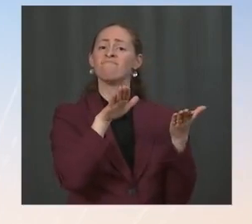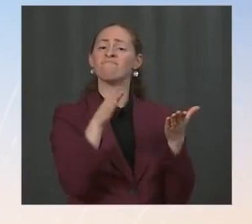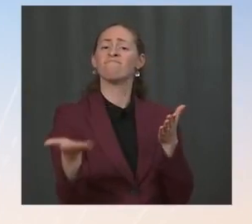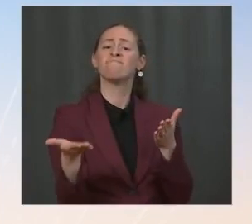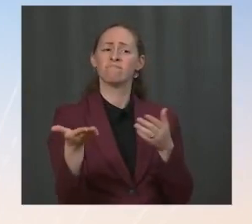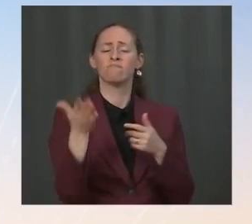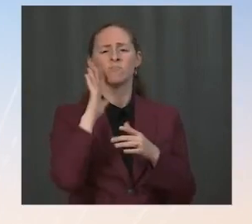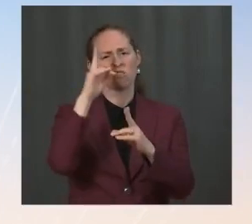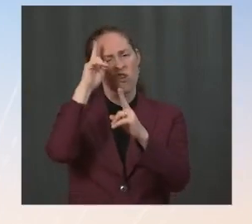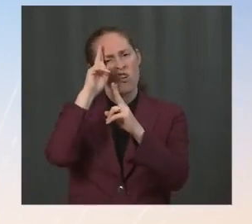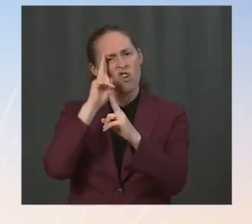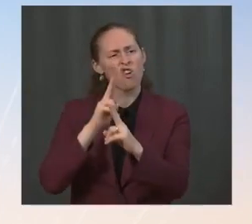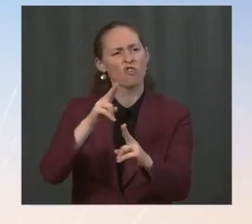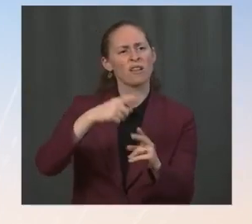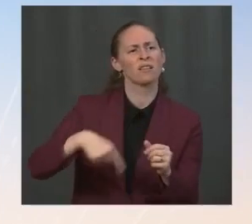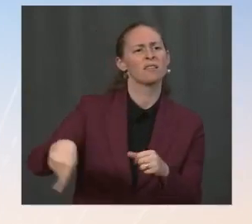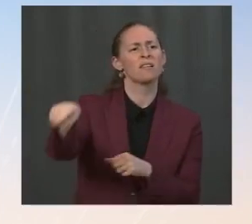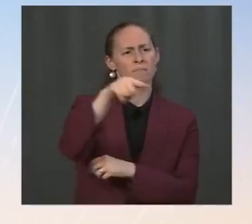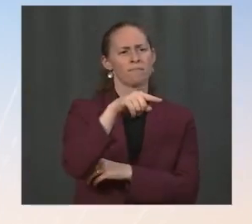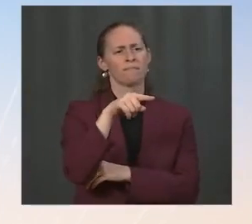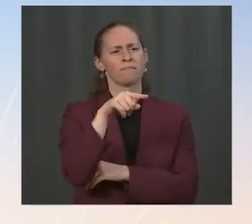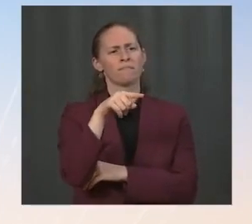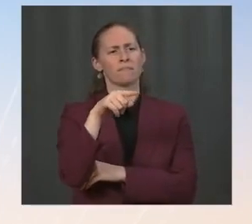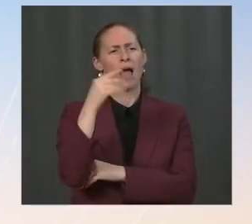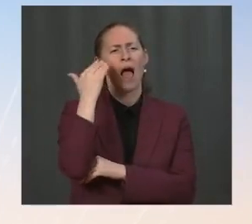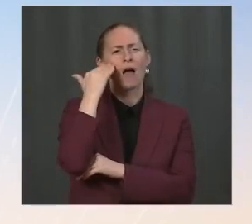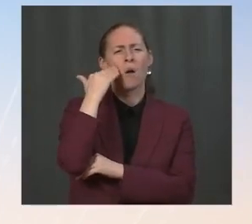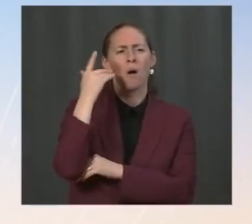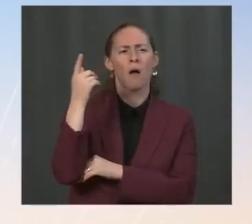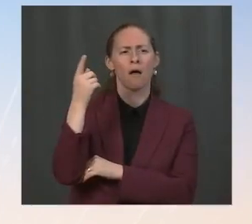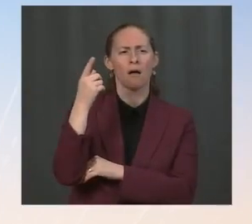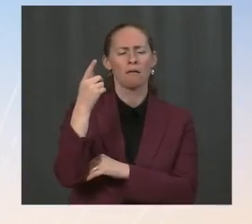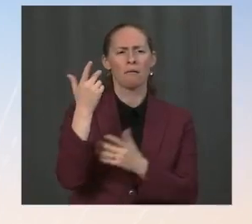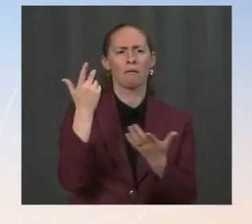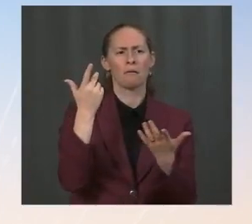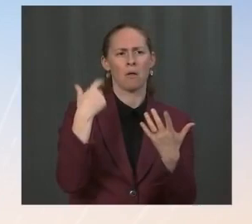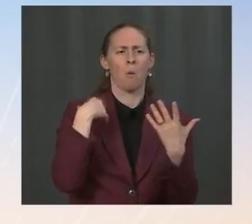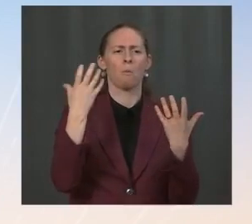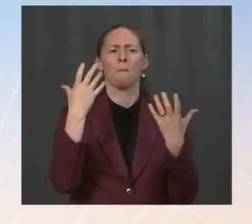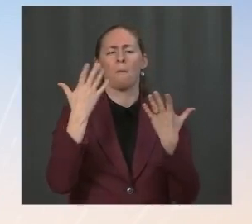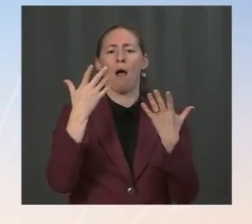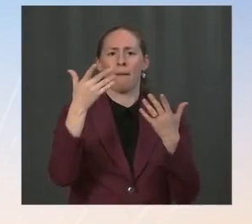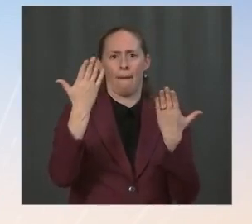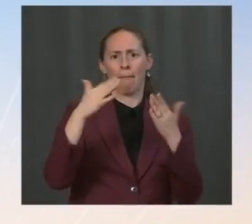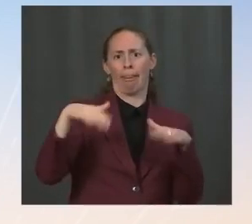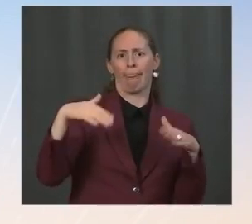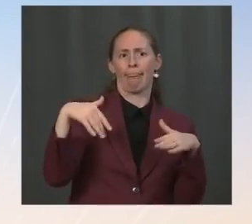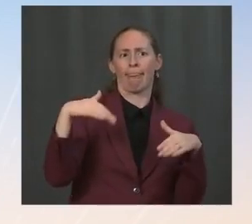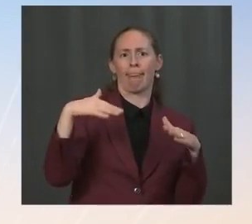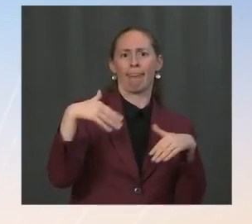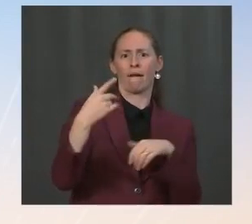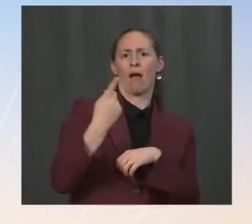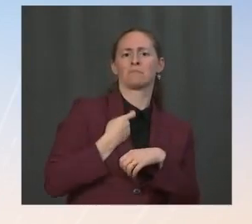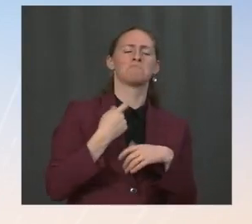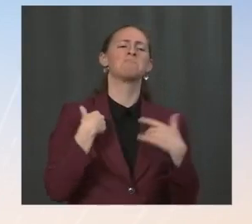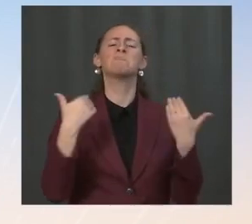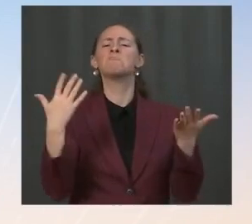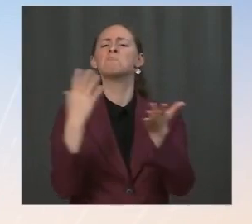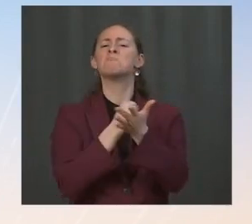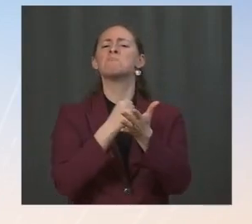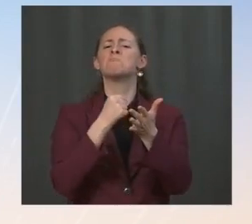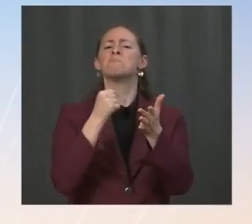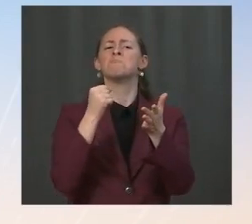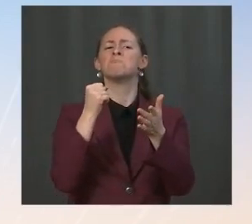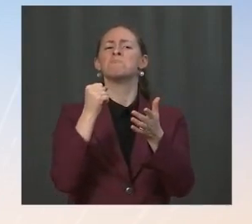will note you didn't ask this question, but some others have asked it, and he didn't have the opportunity to ask it. So let me answer it to provide you an update on. I know some have